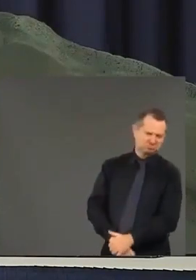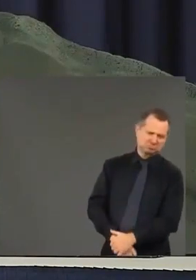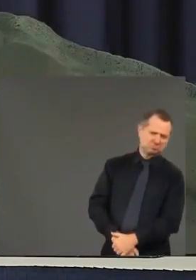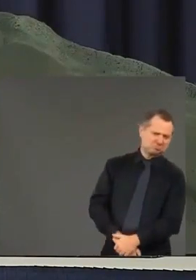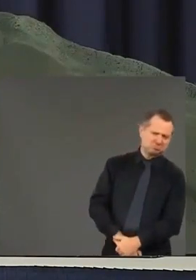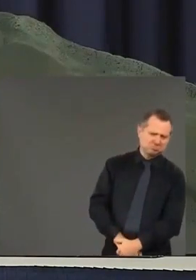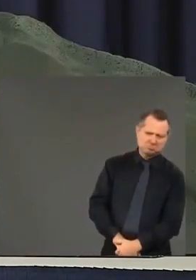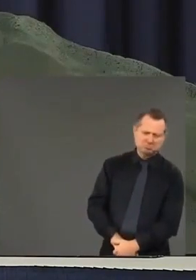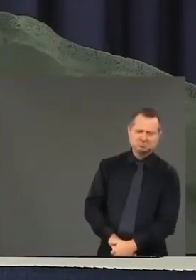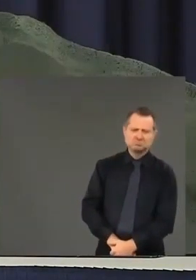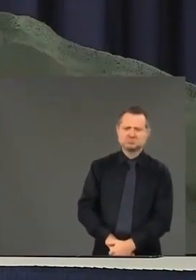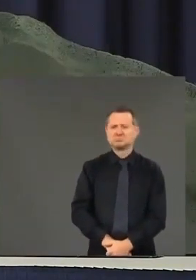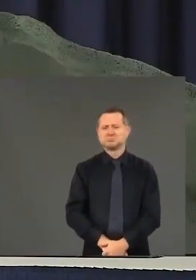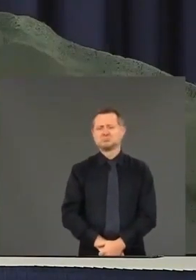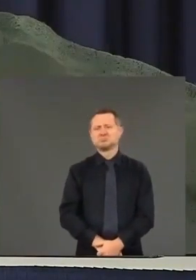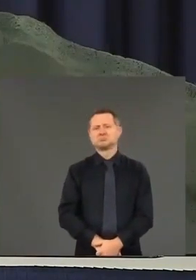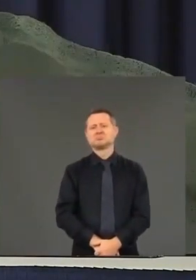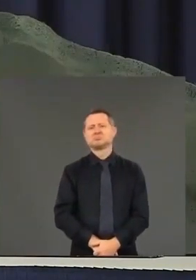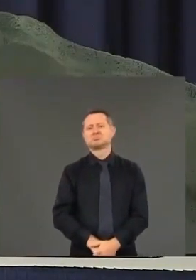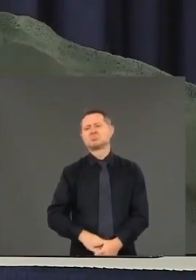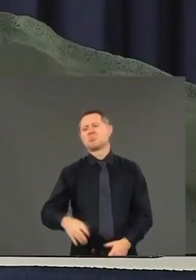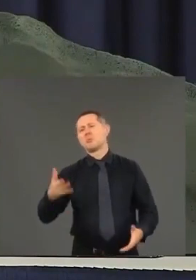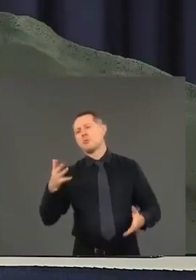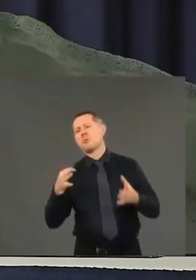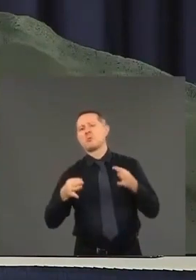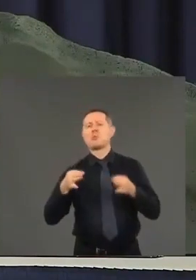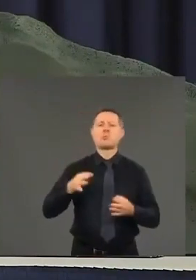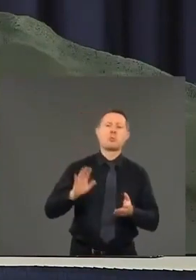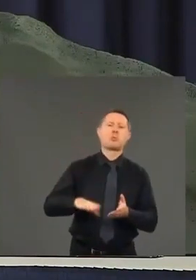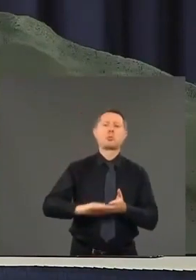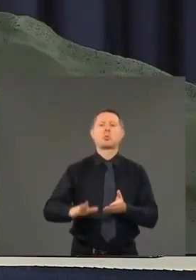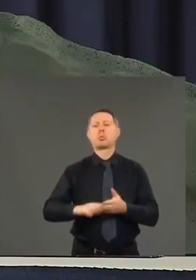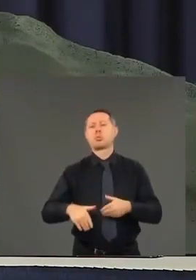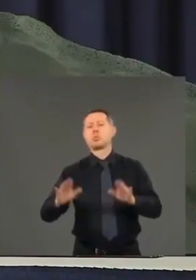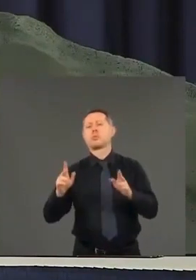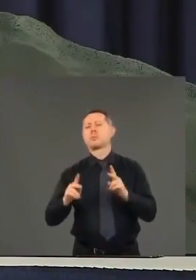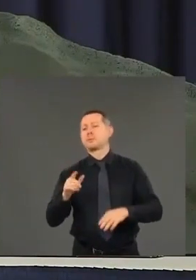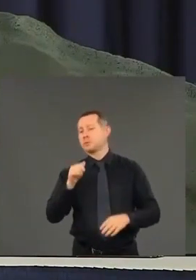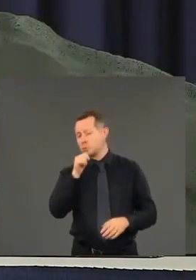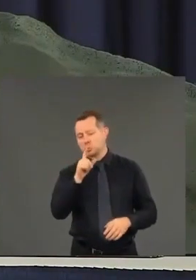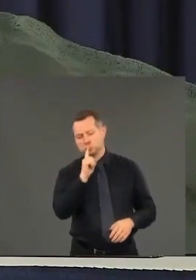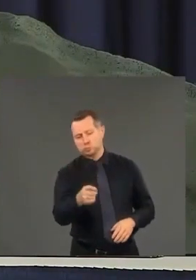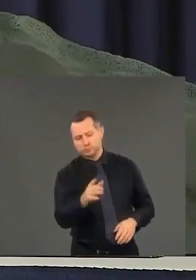Well, the courts aren't processing people. That's not true either.